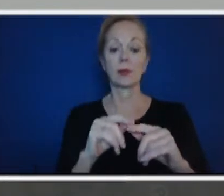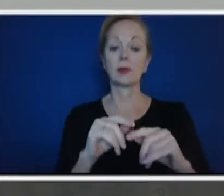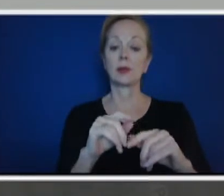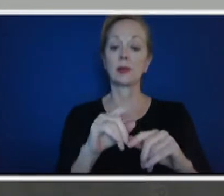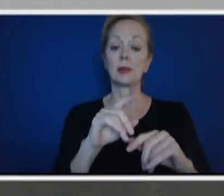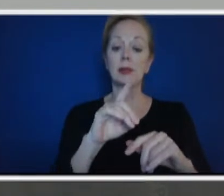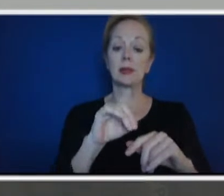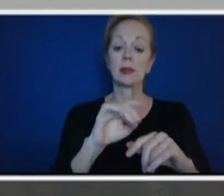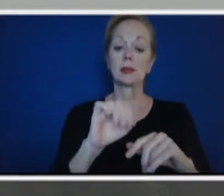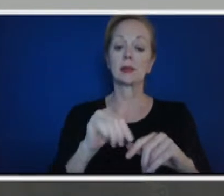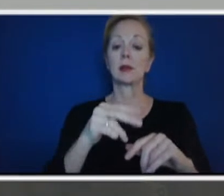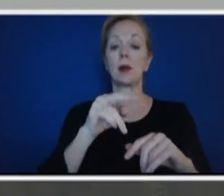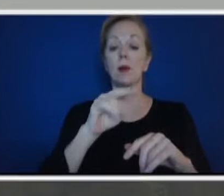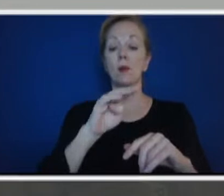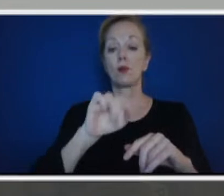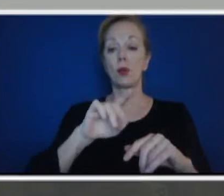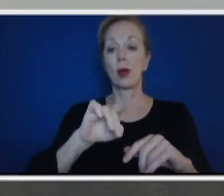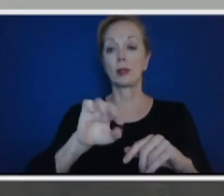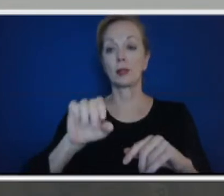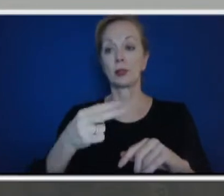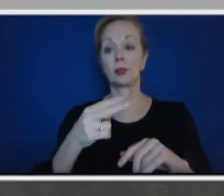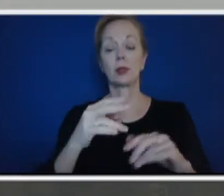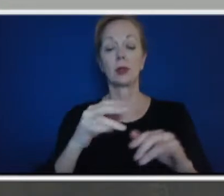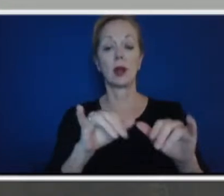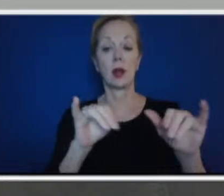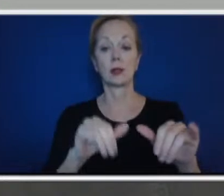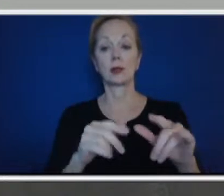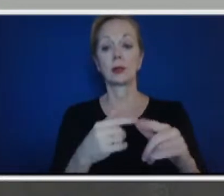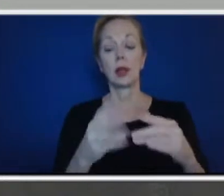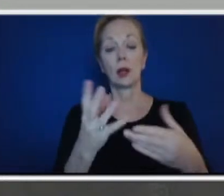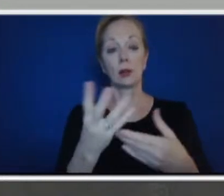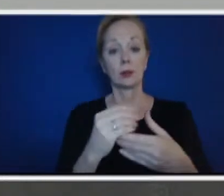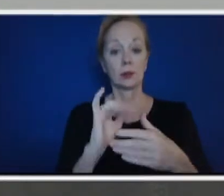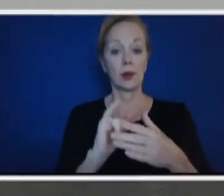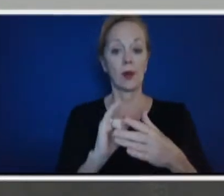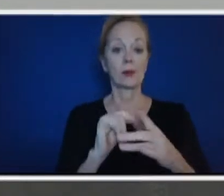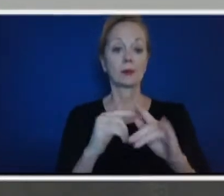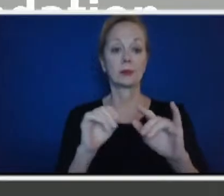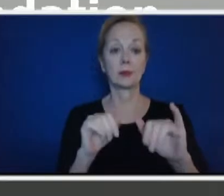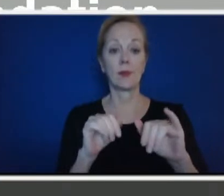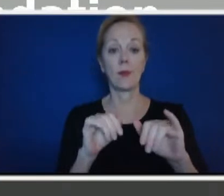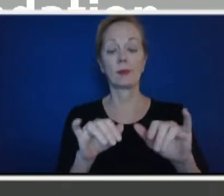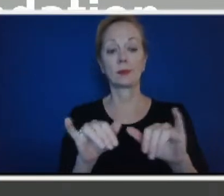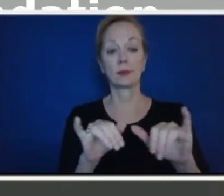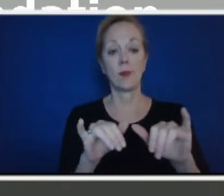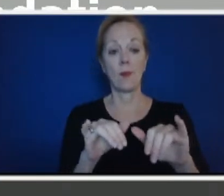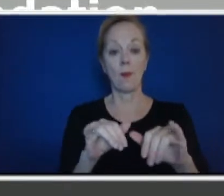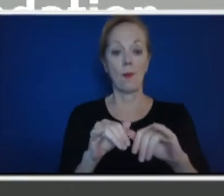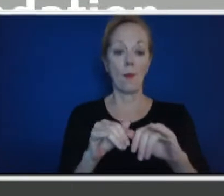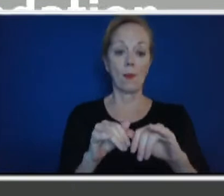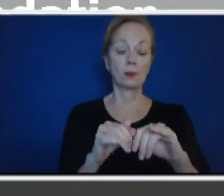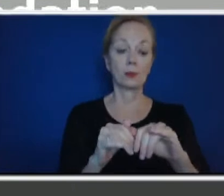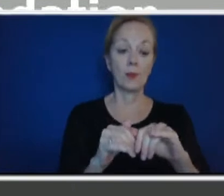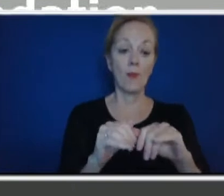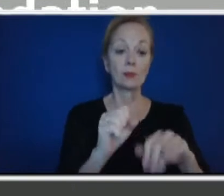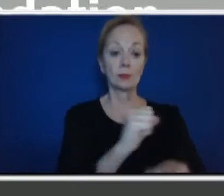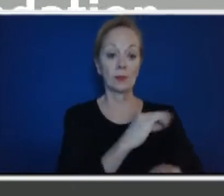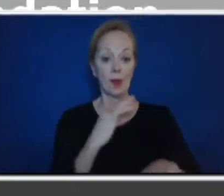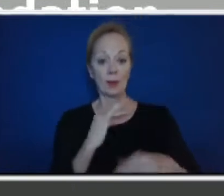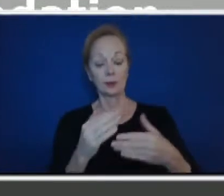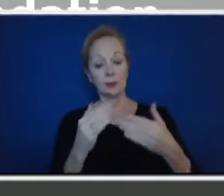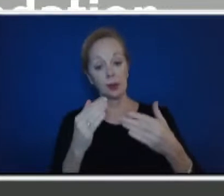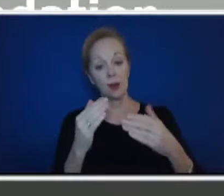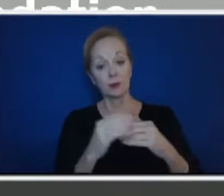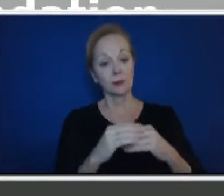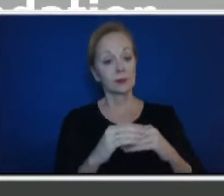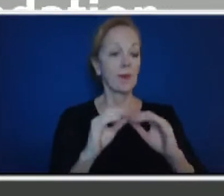Branch, and then also architectural standards are included within the petition as well. Staff does recommend approval of this petition. There are